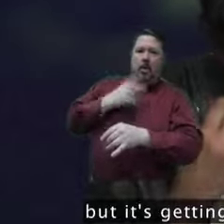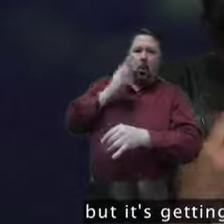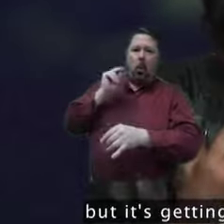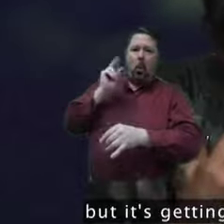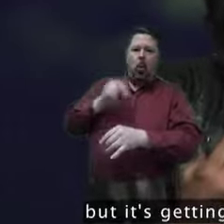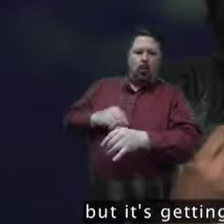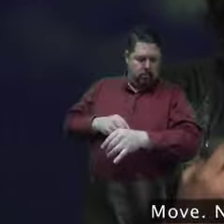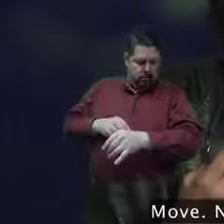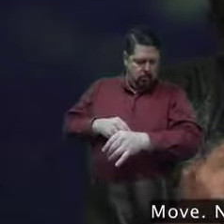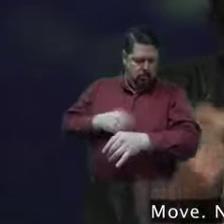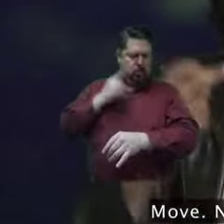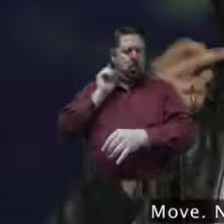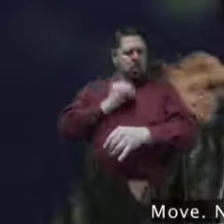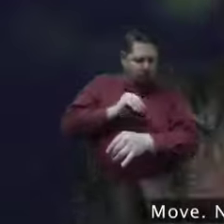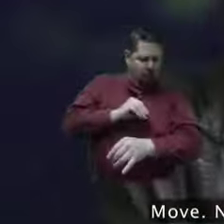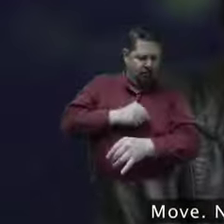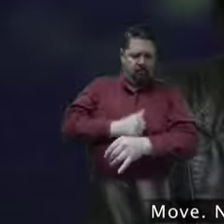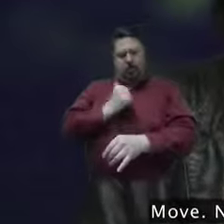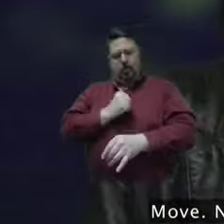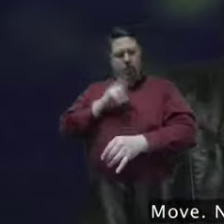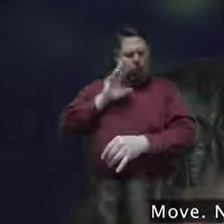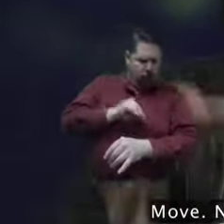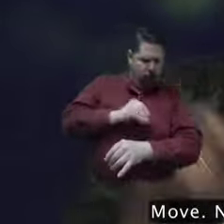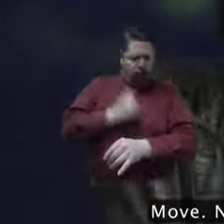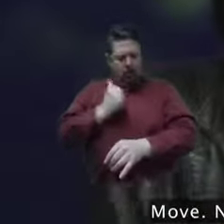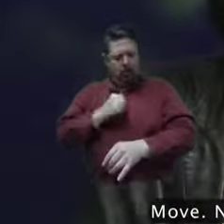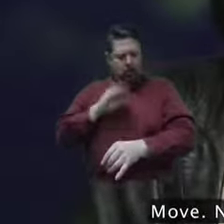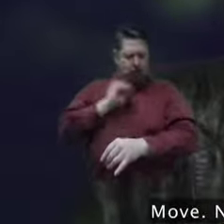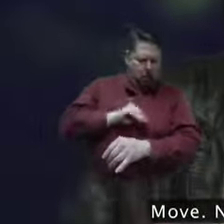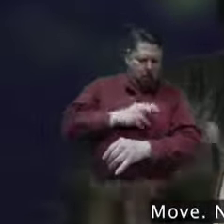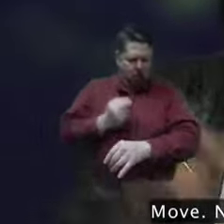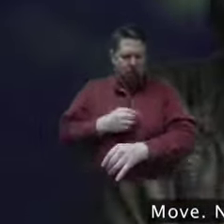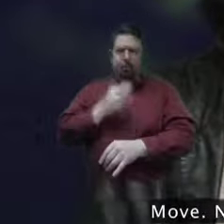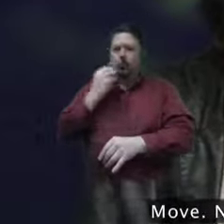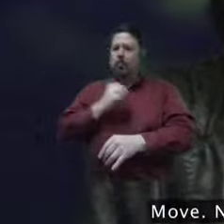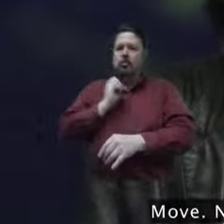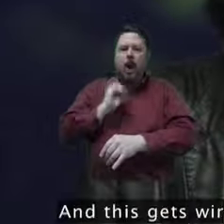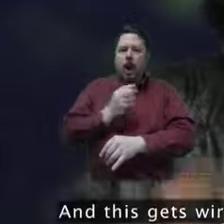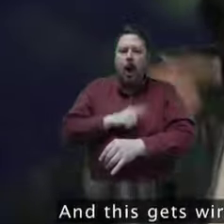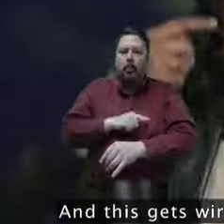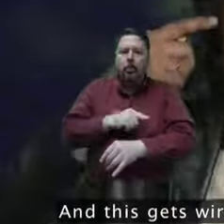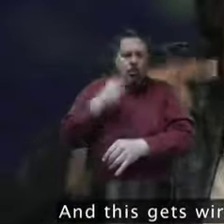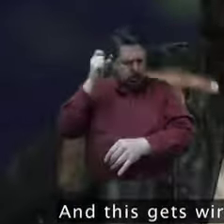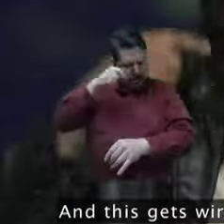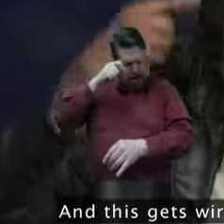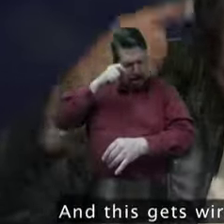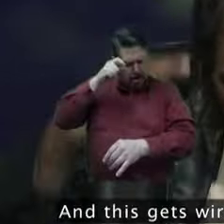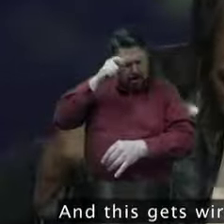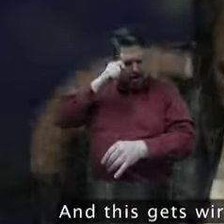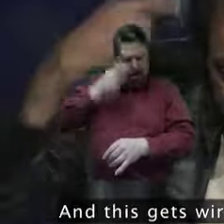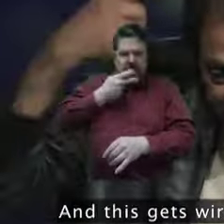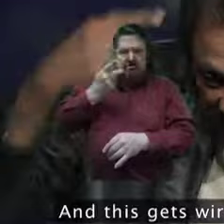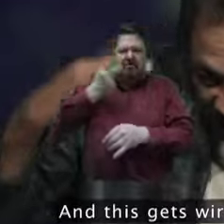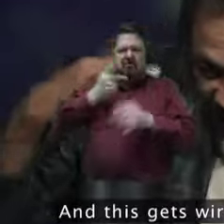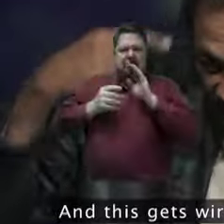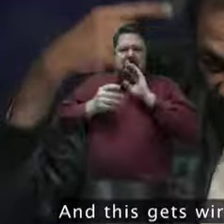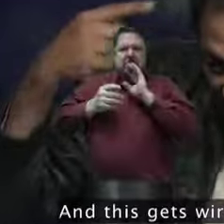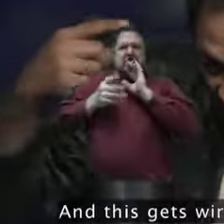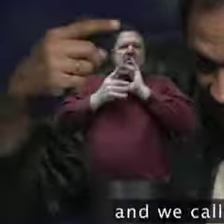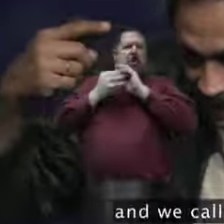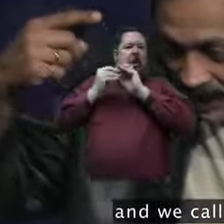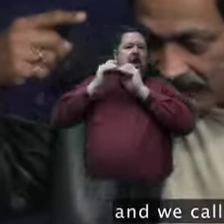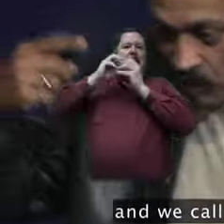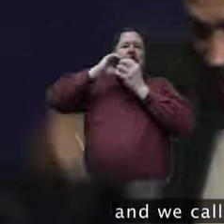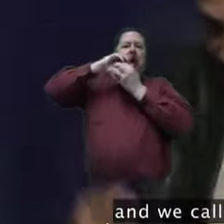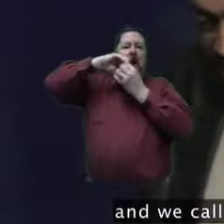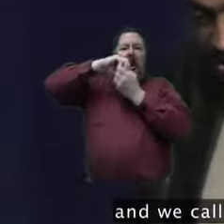visual feedback saying, no, move, no, move, no, move, no. And this gets wired into the circuitry of the